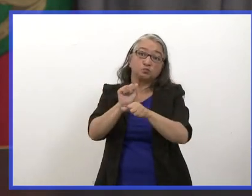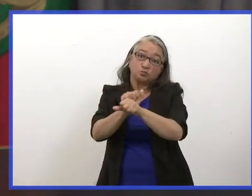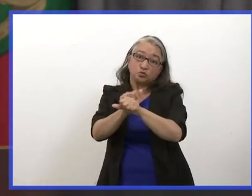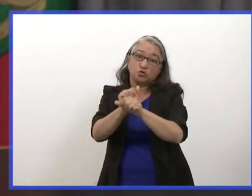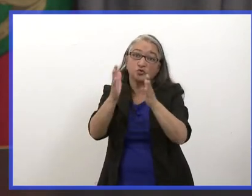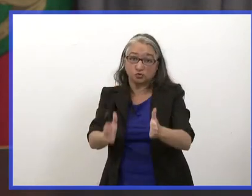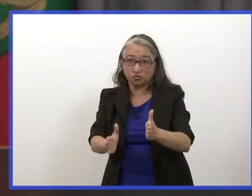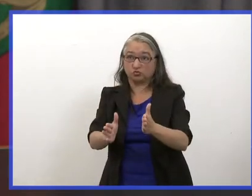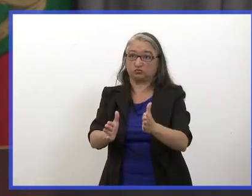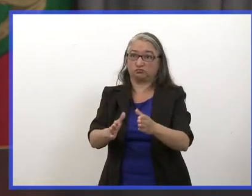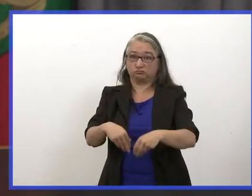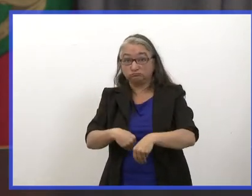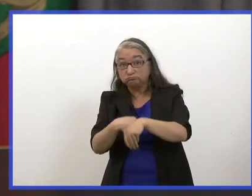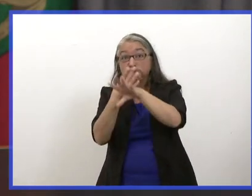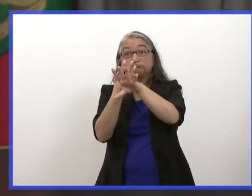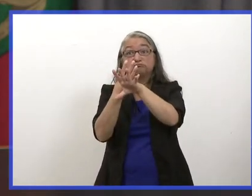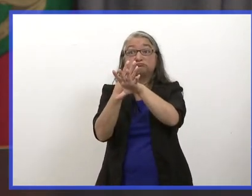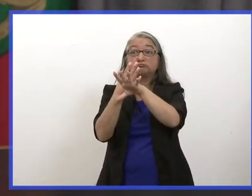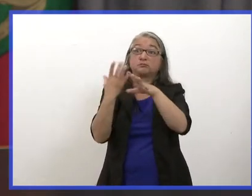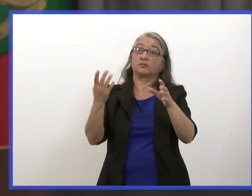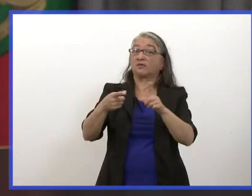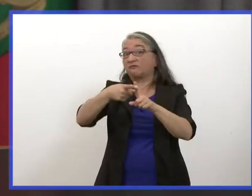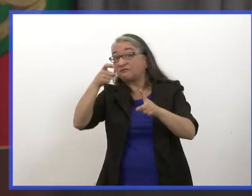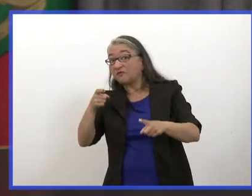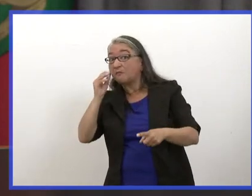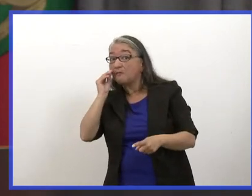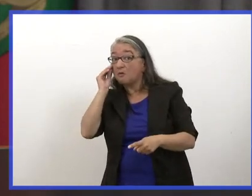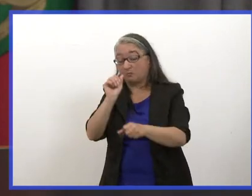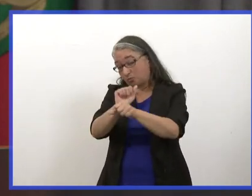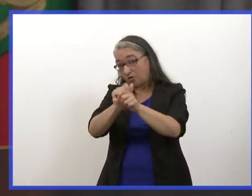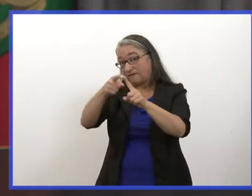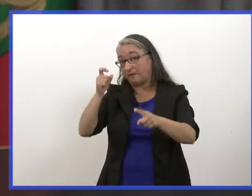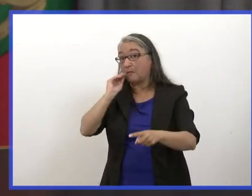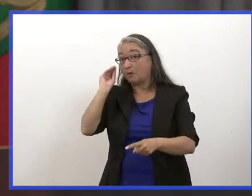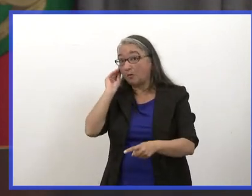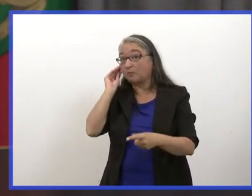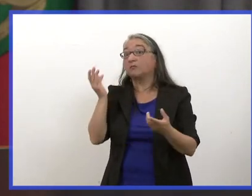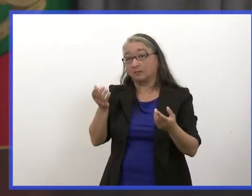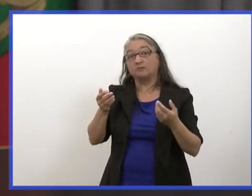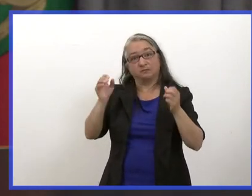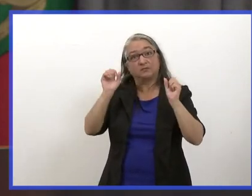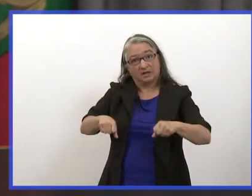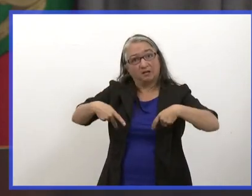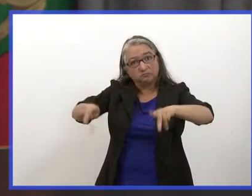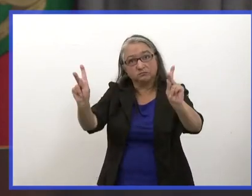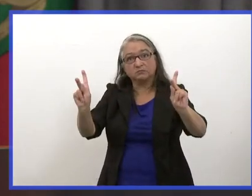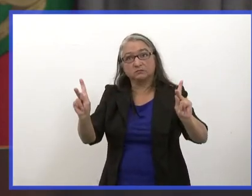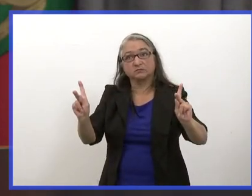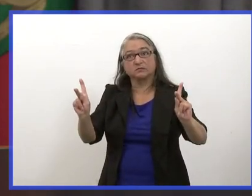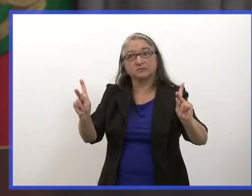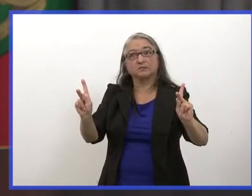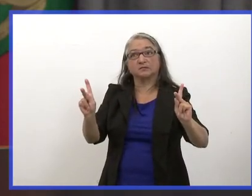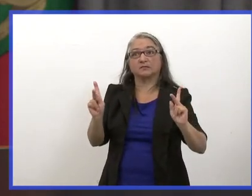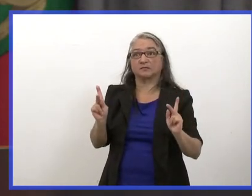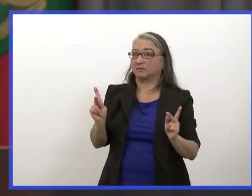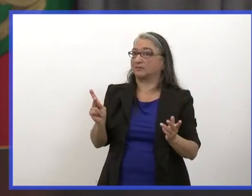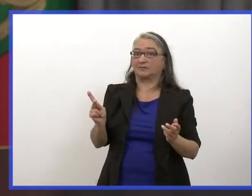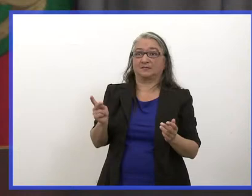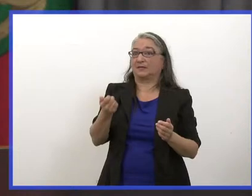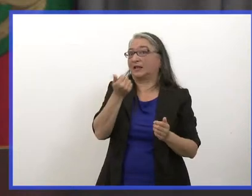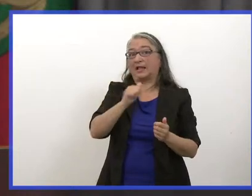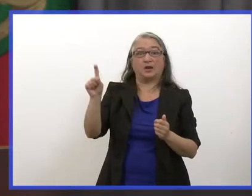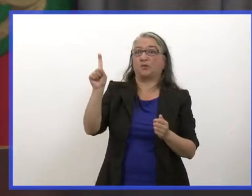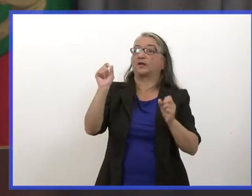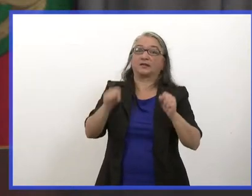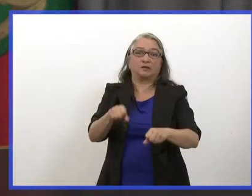so don't look to see how it might be enforced or how to work around it. Anyone who can work remotely,